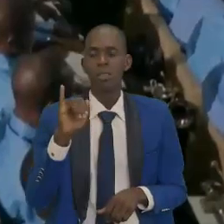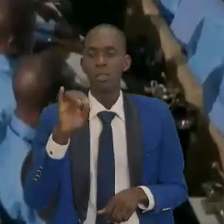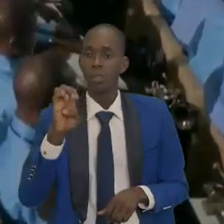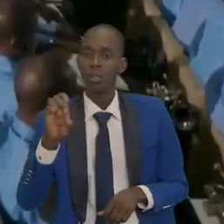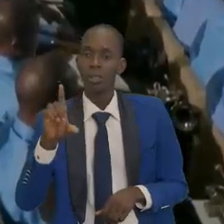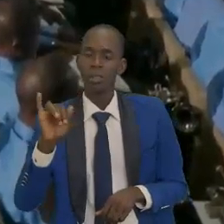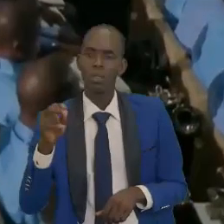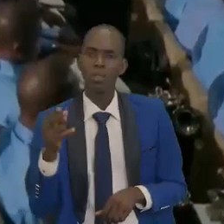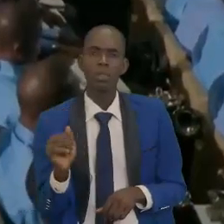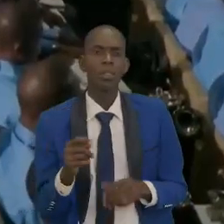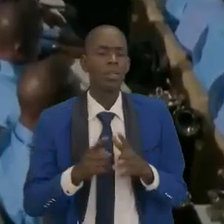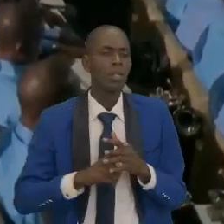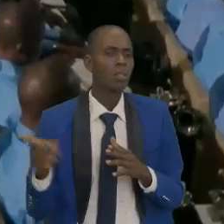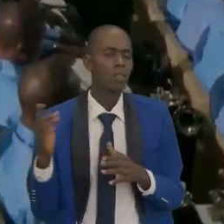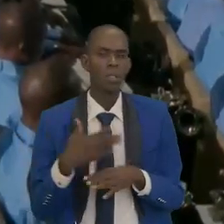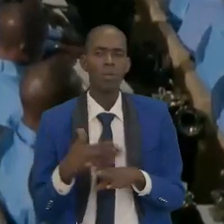fear